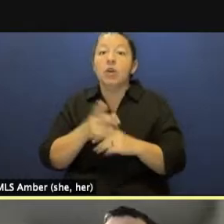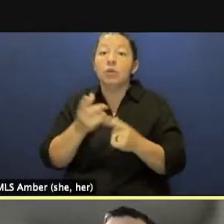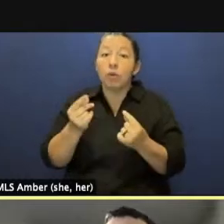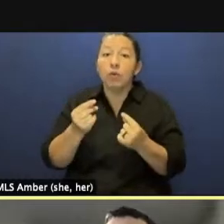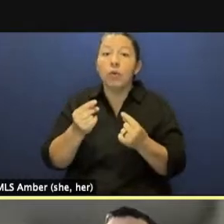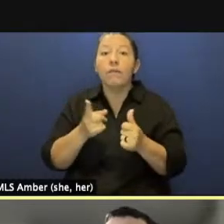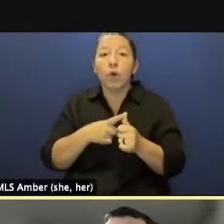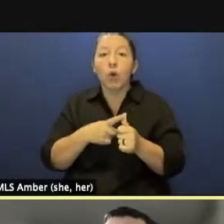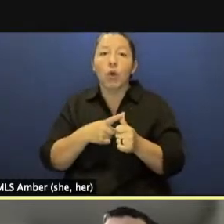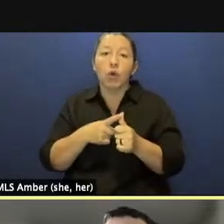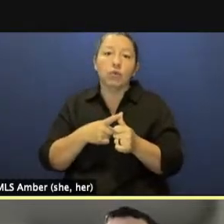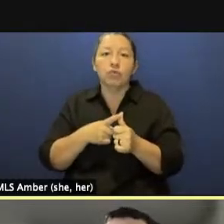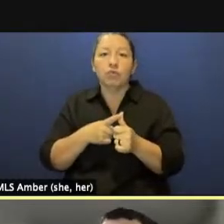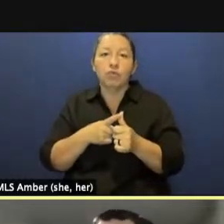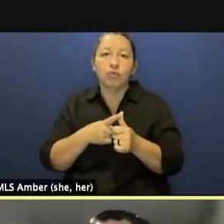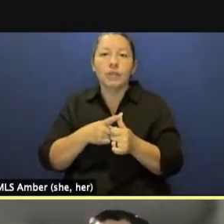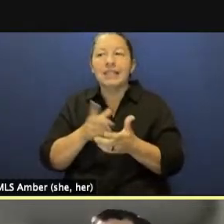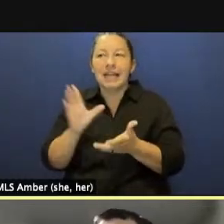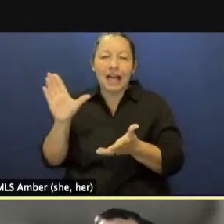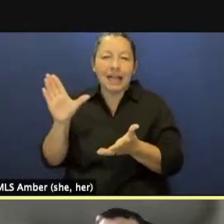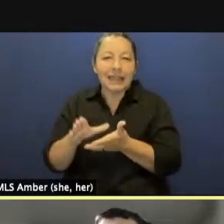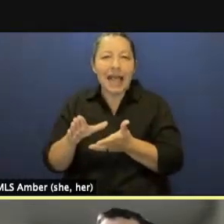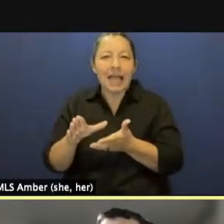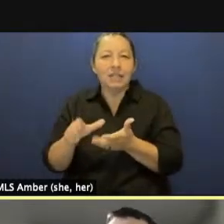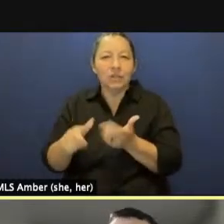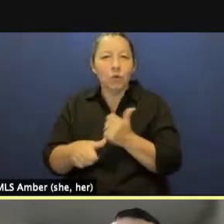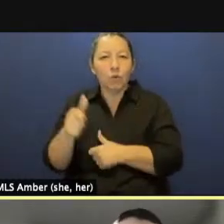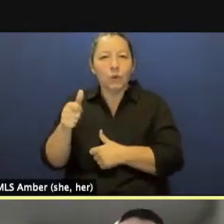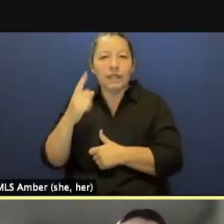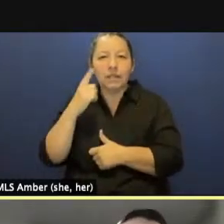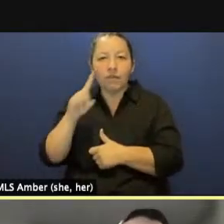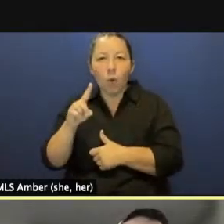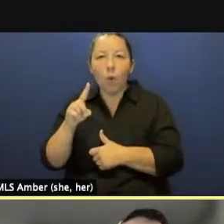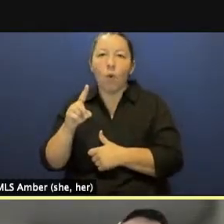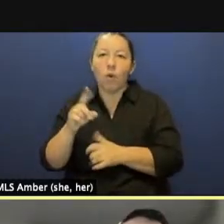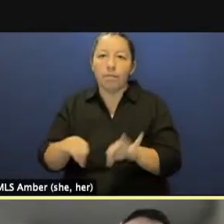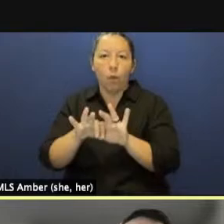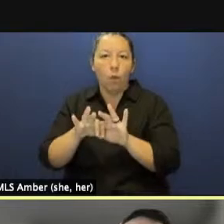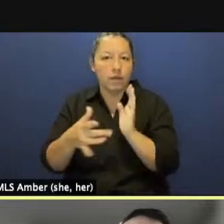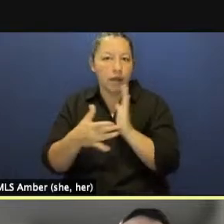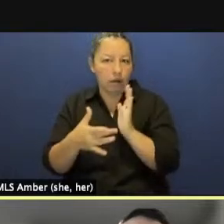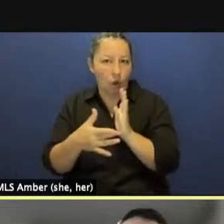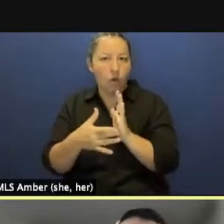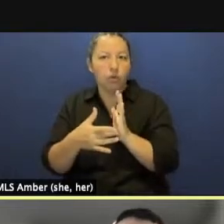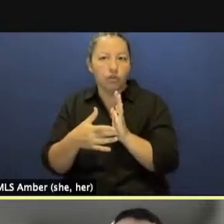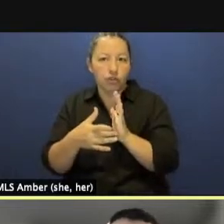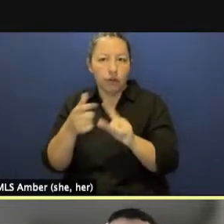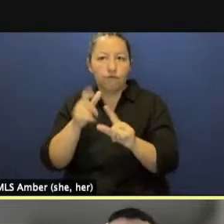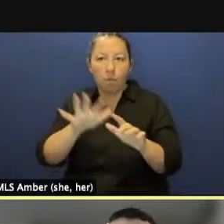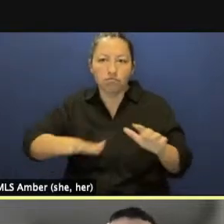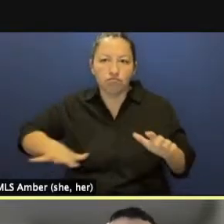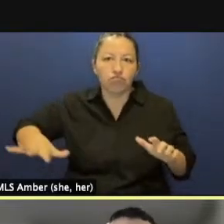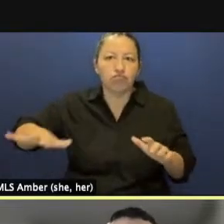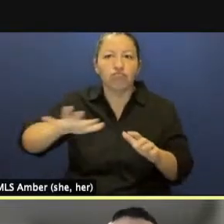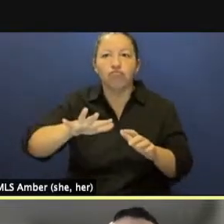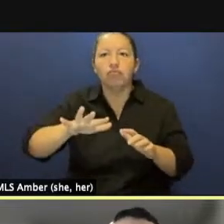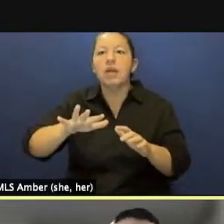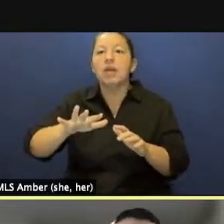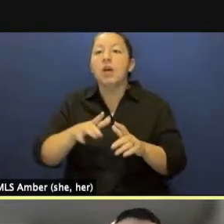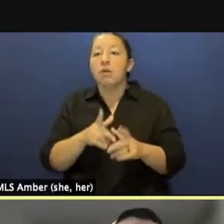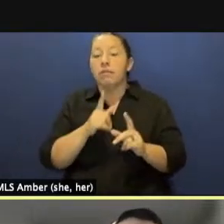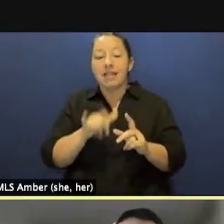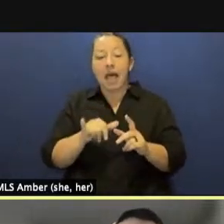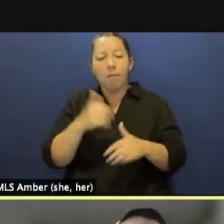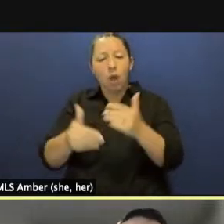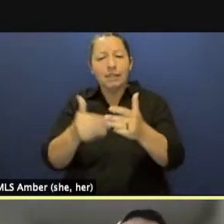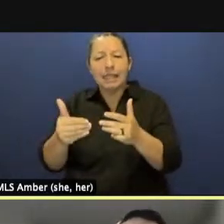technology that we need from basically across the whole chain, from getting the regolith from the surface, getting